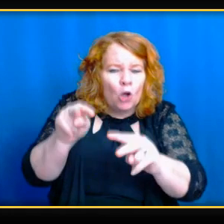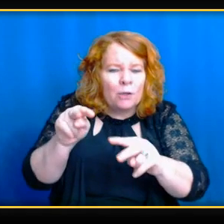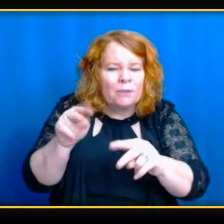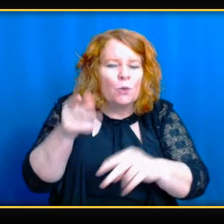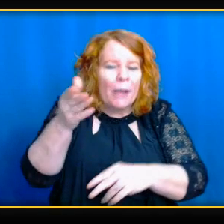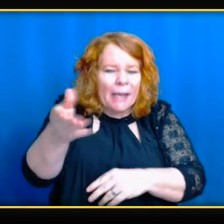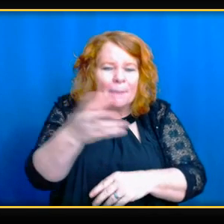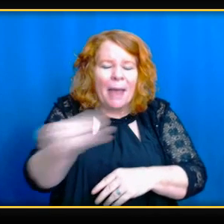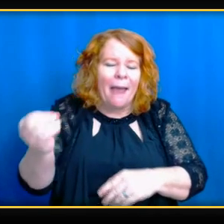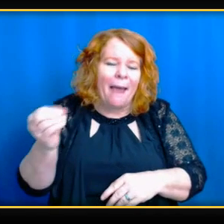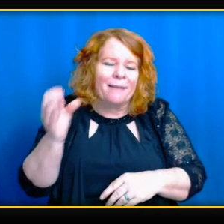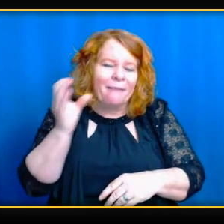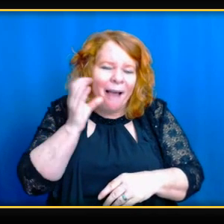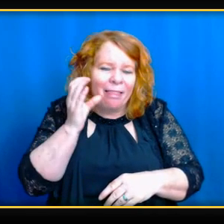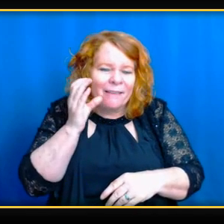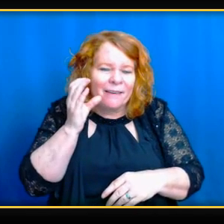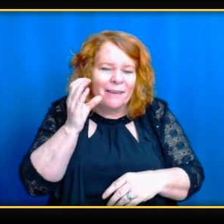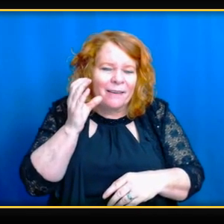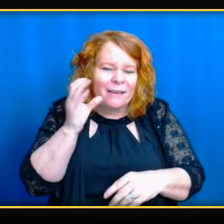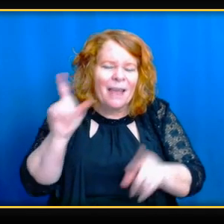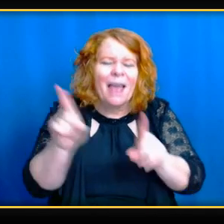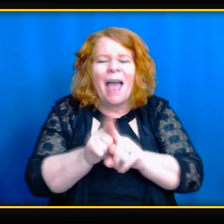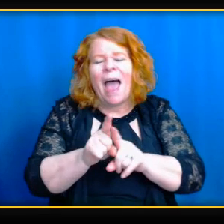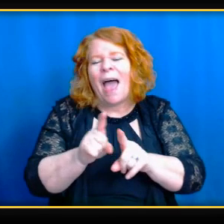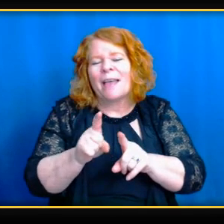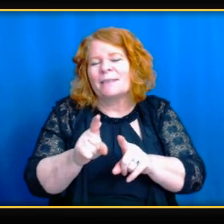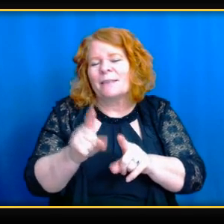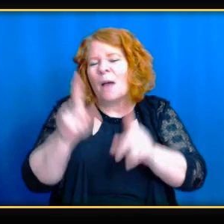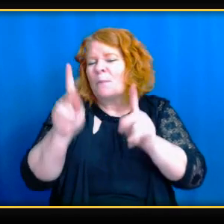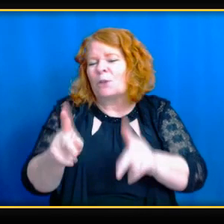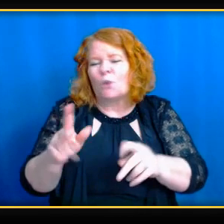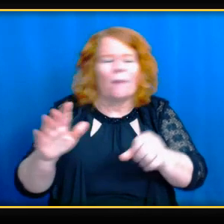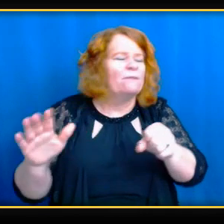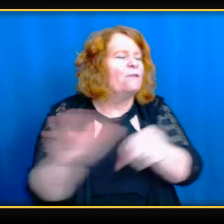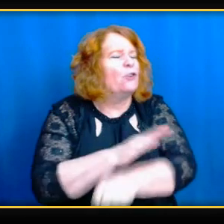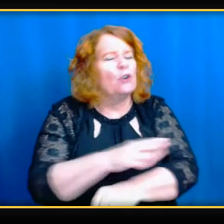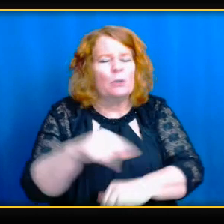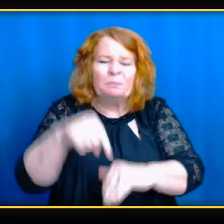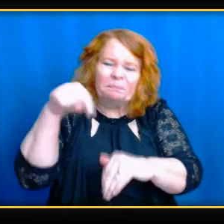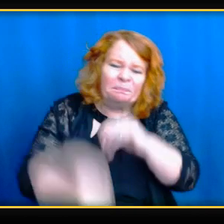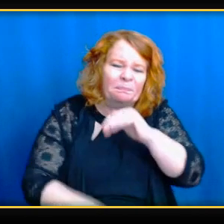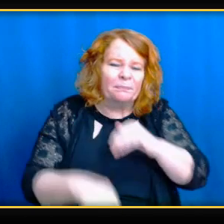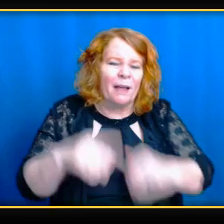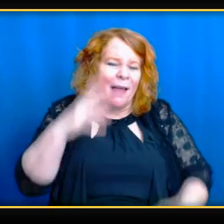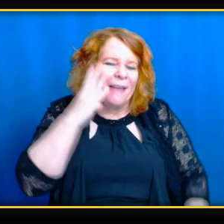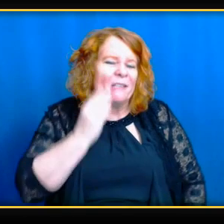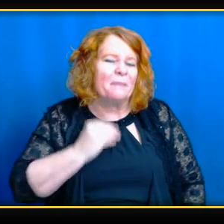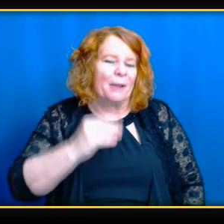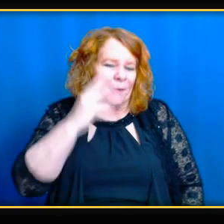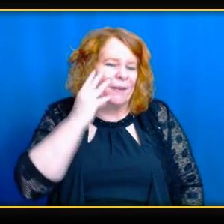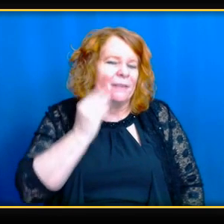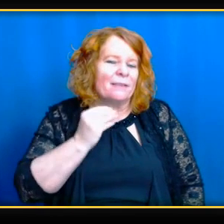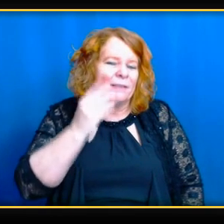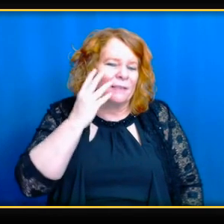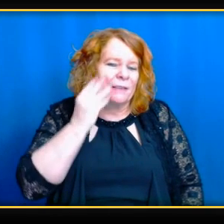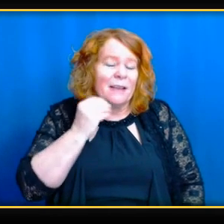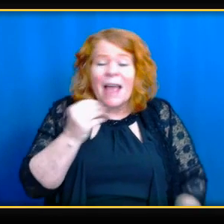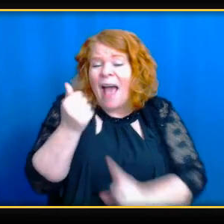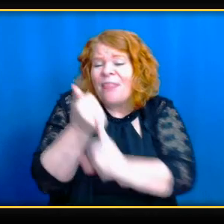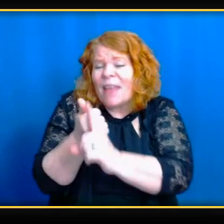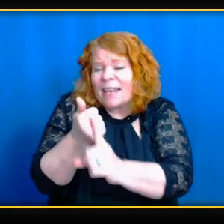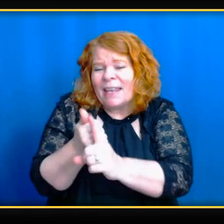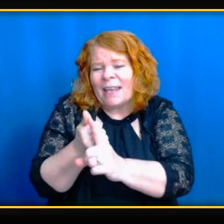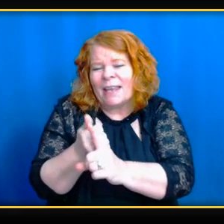as someone with a great deal of experience, and that he was able, in spite of a system around